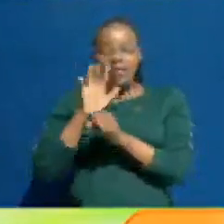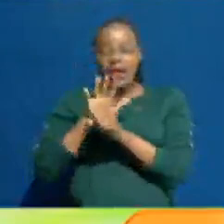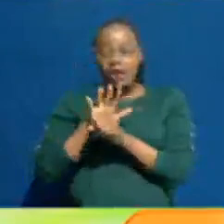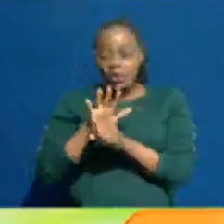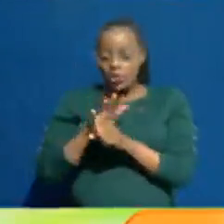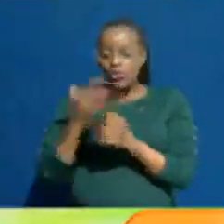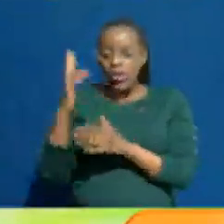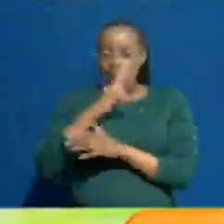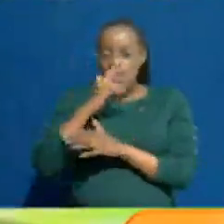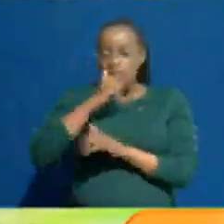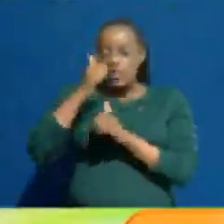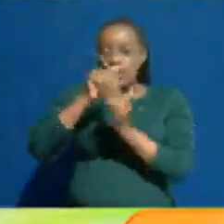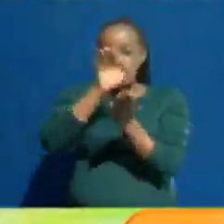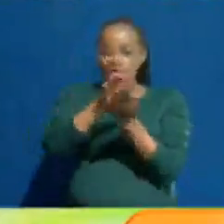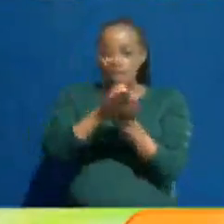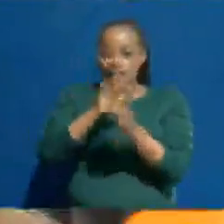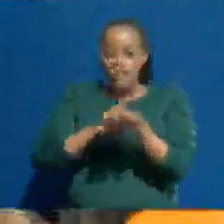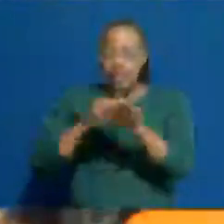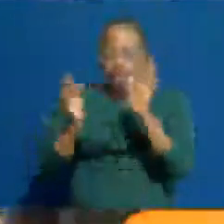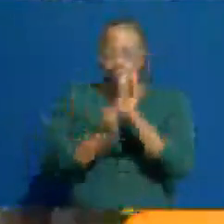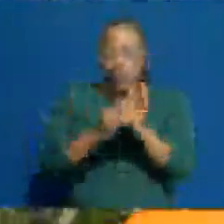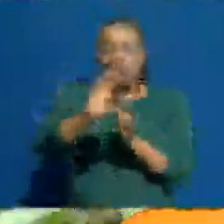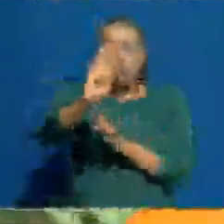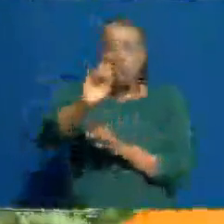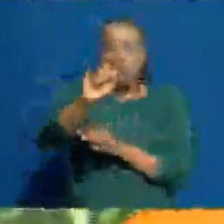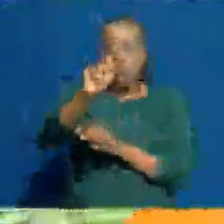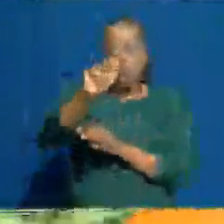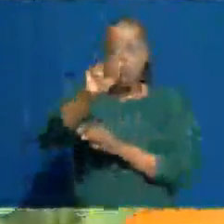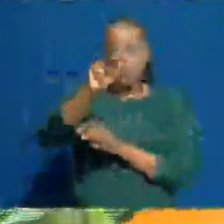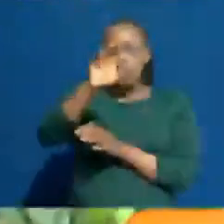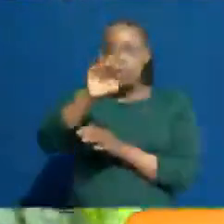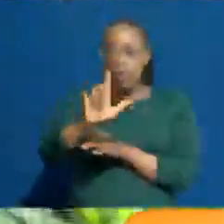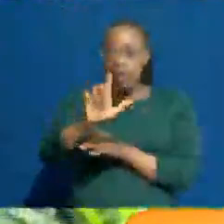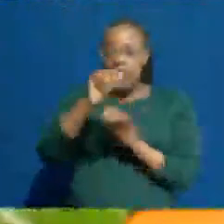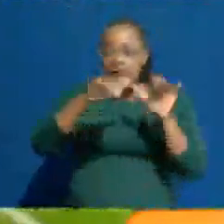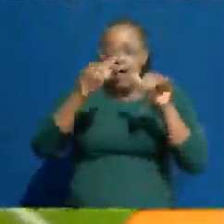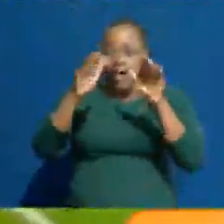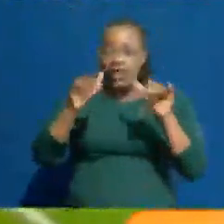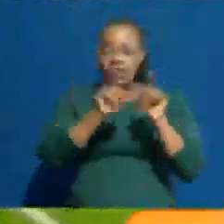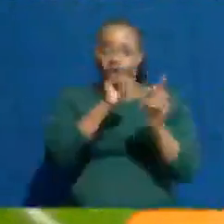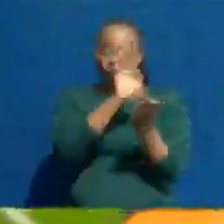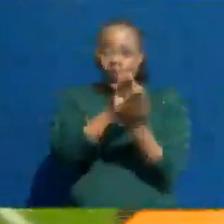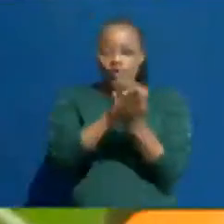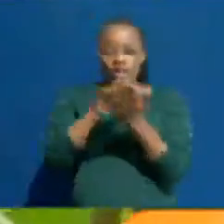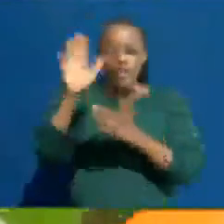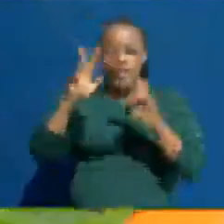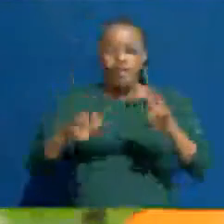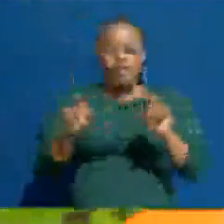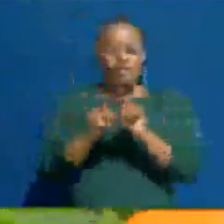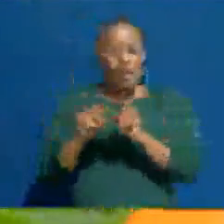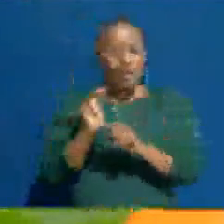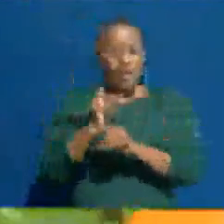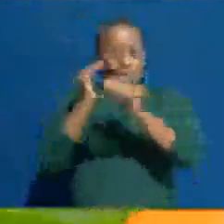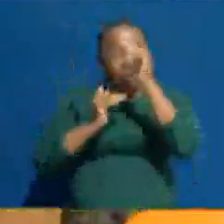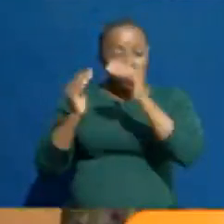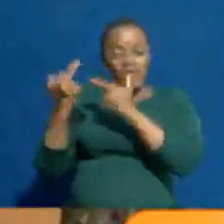species that we are conserving by putting them in our botanical garden for conservation and further research. As a university, that is